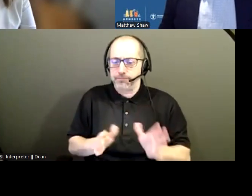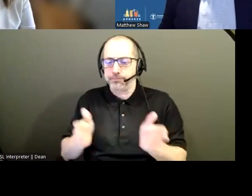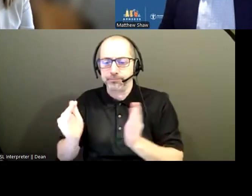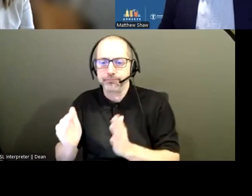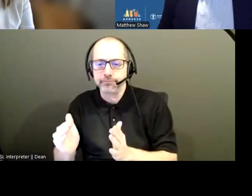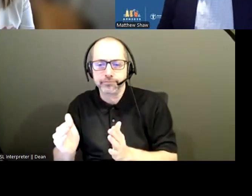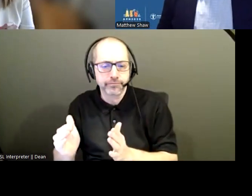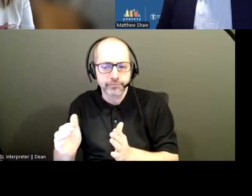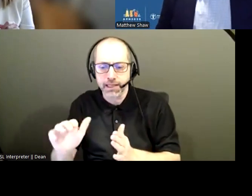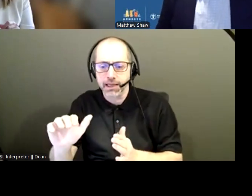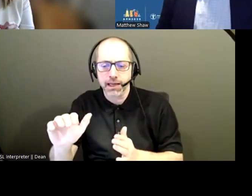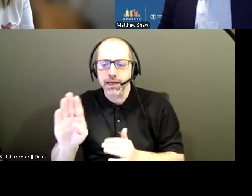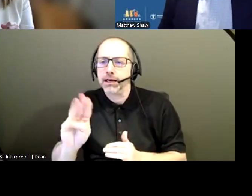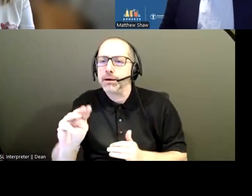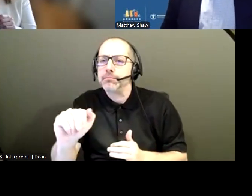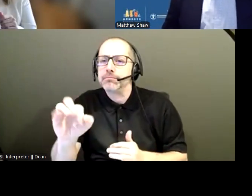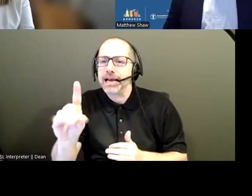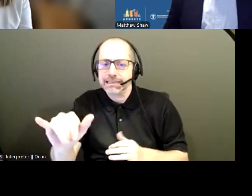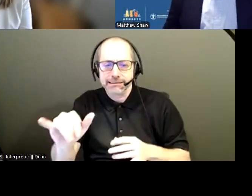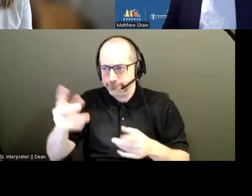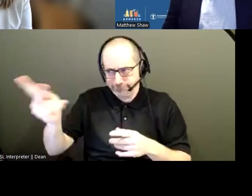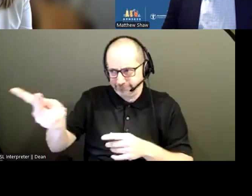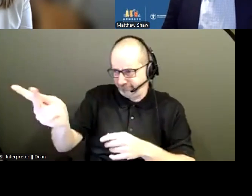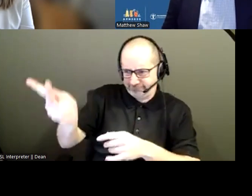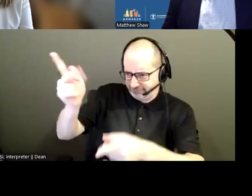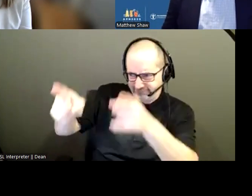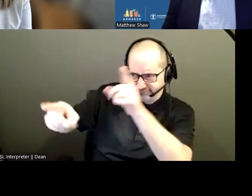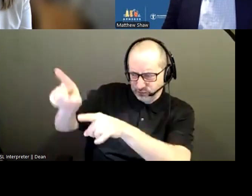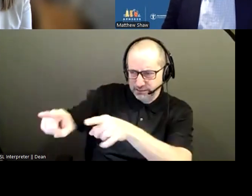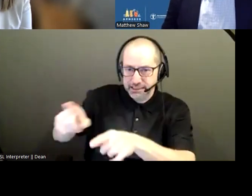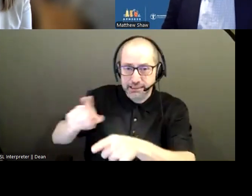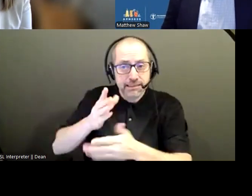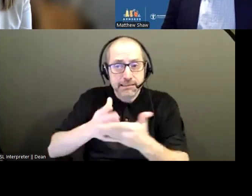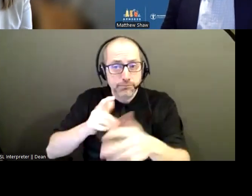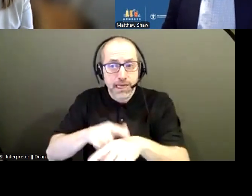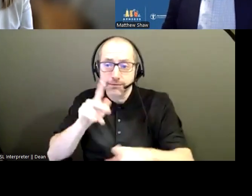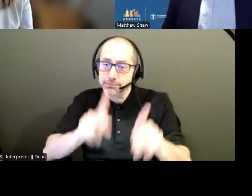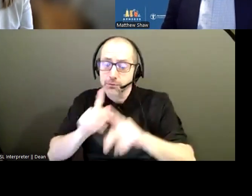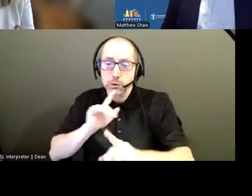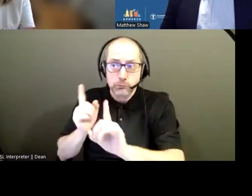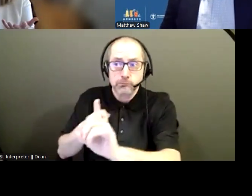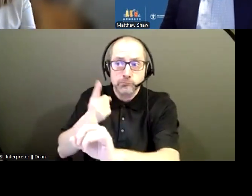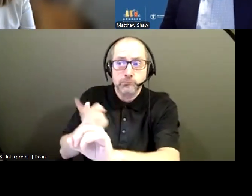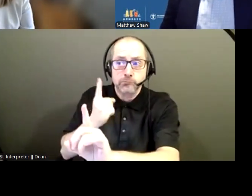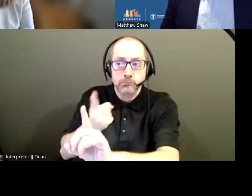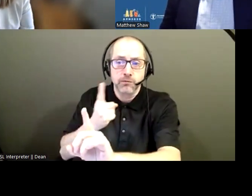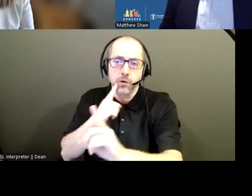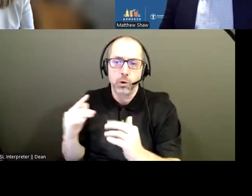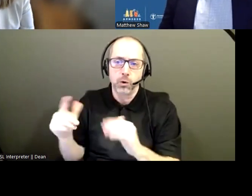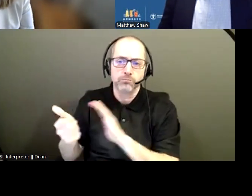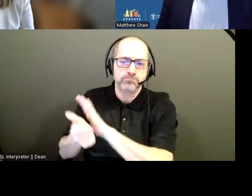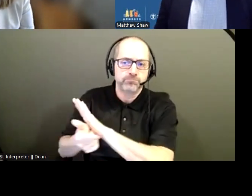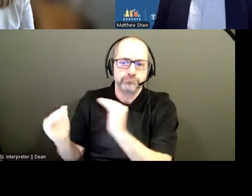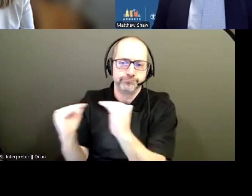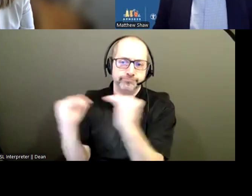I totally agree that it's sometimes people are just working towards compliance, and they just like you think of